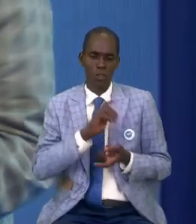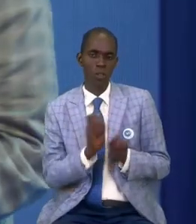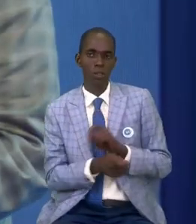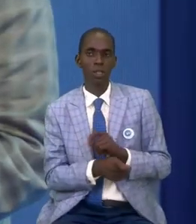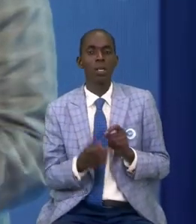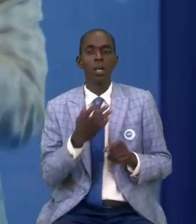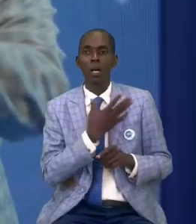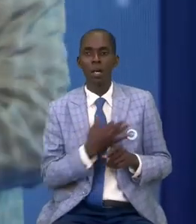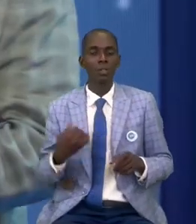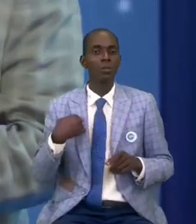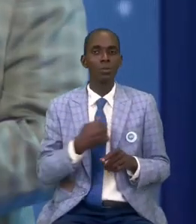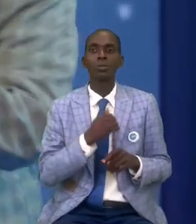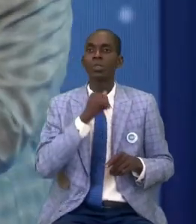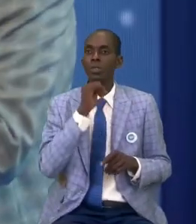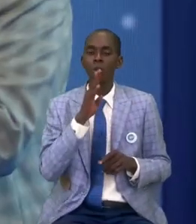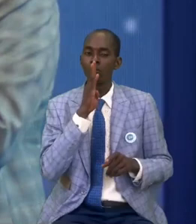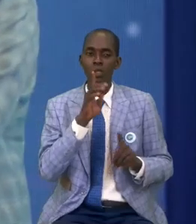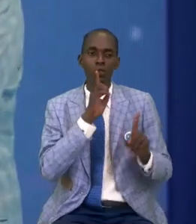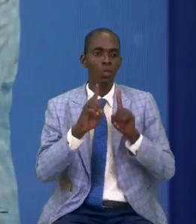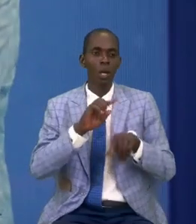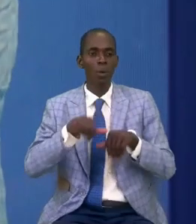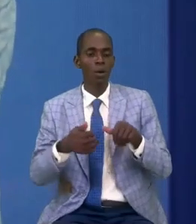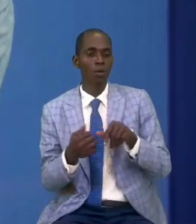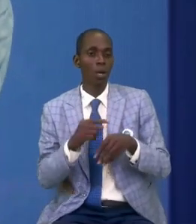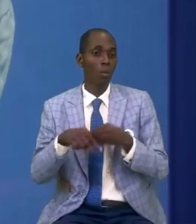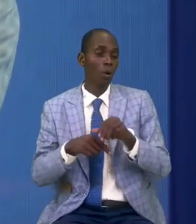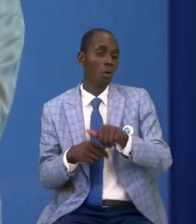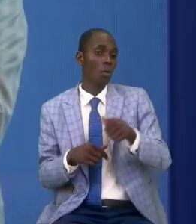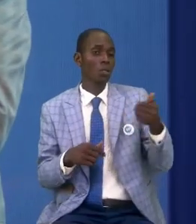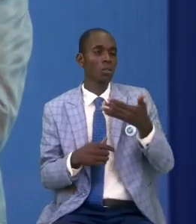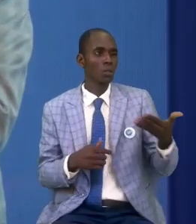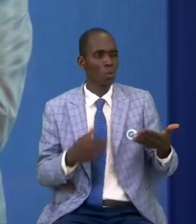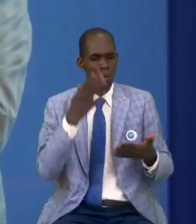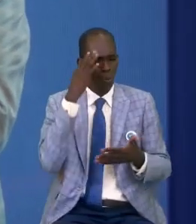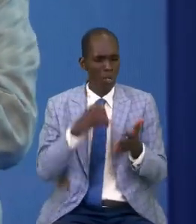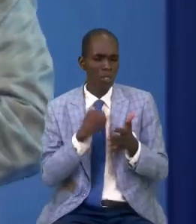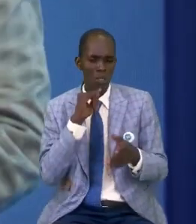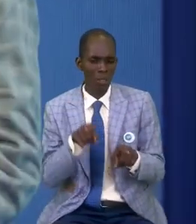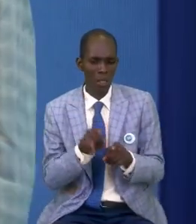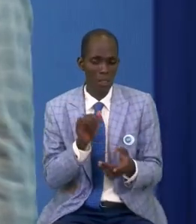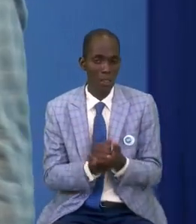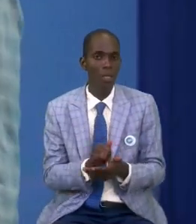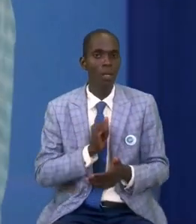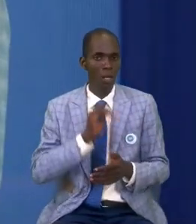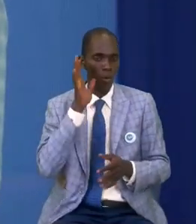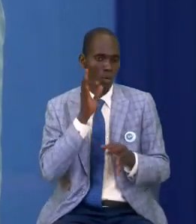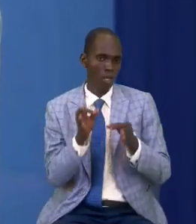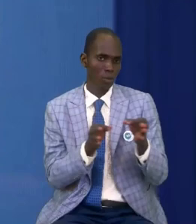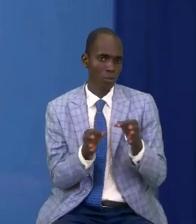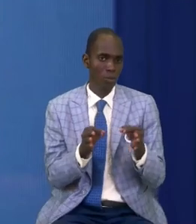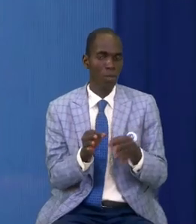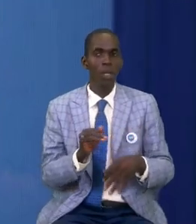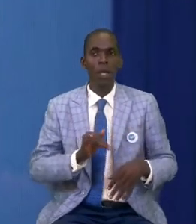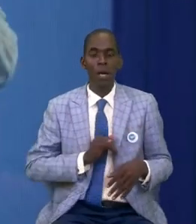was undone, I'll tell you. I'm undone because, number one, of unclean